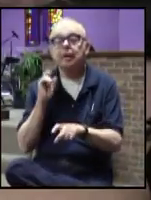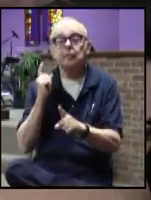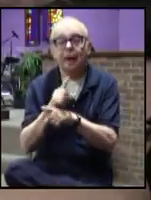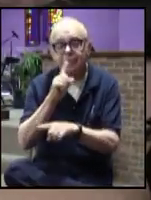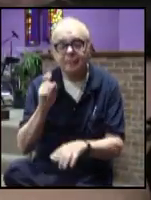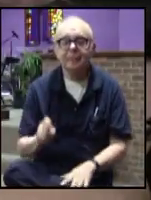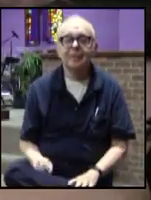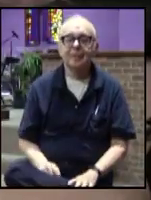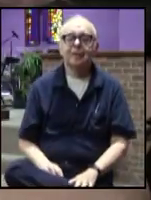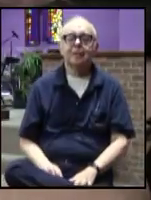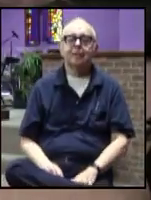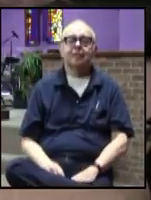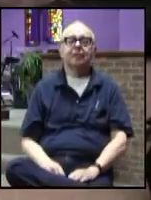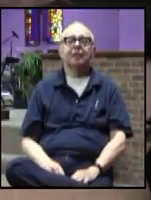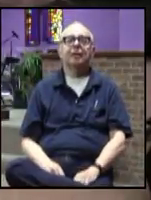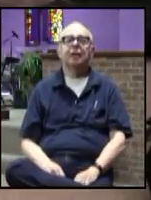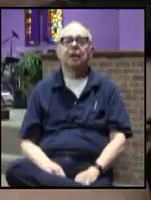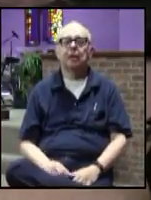Right?